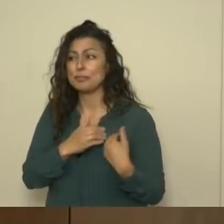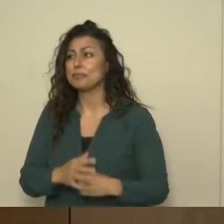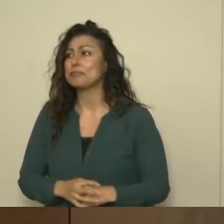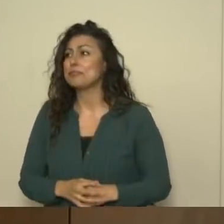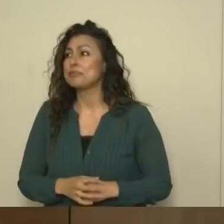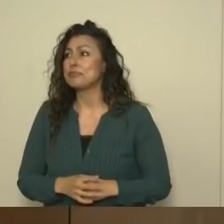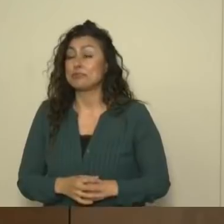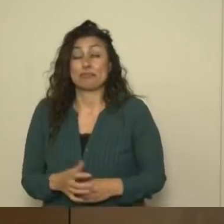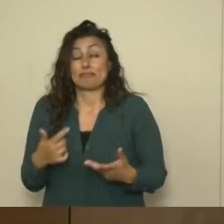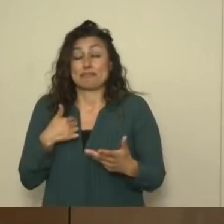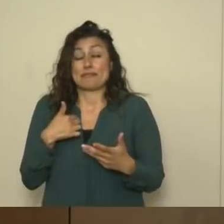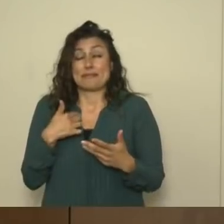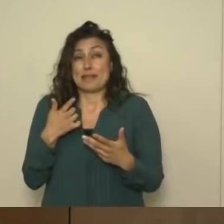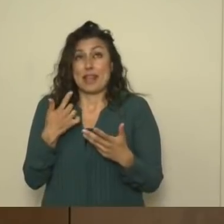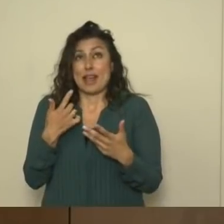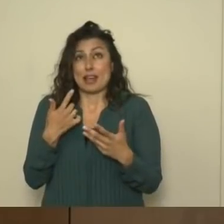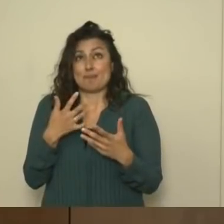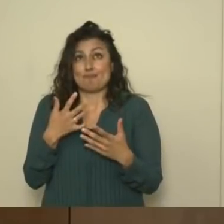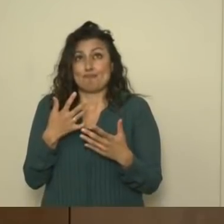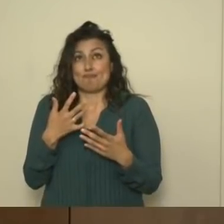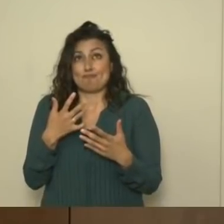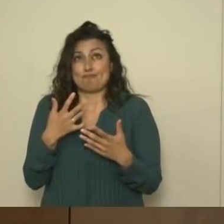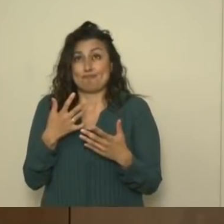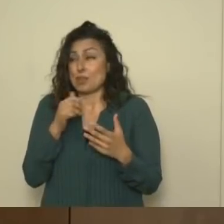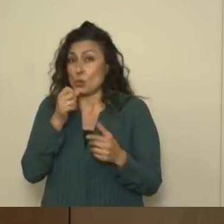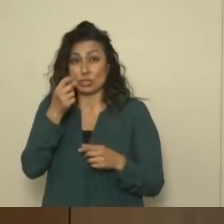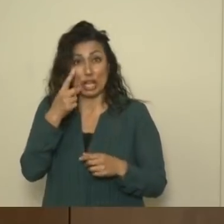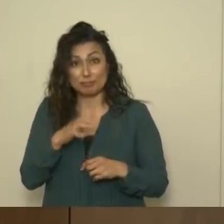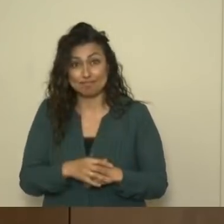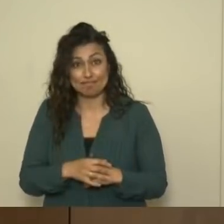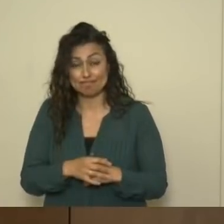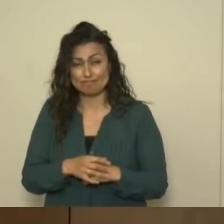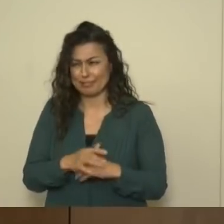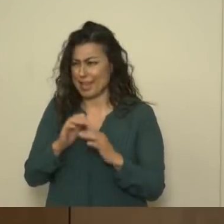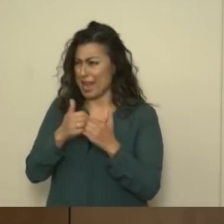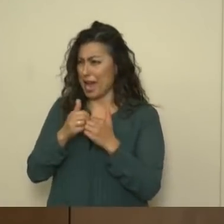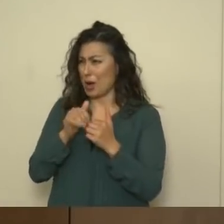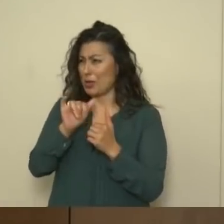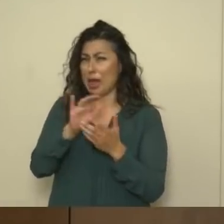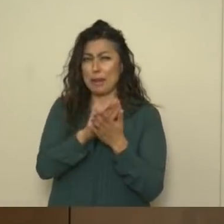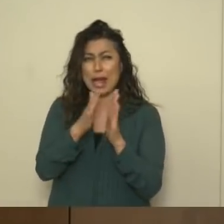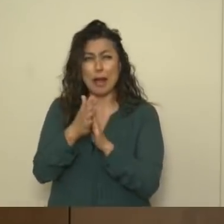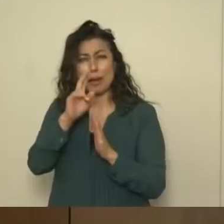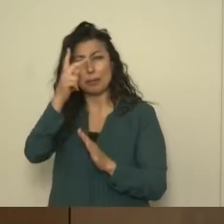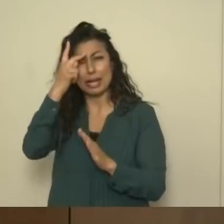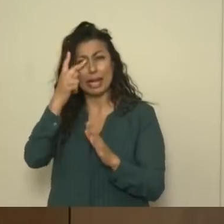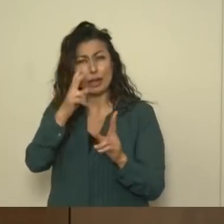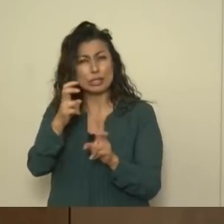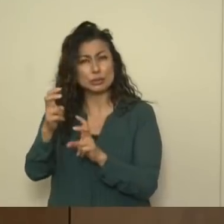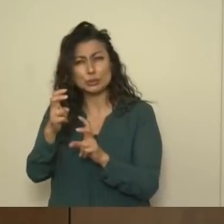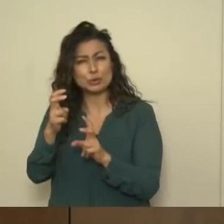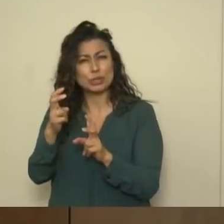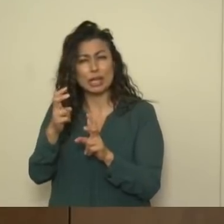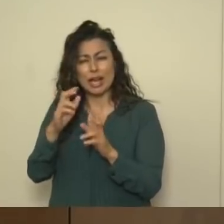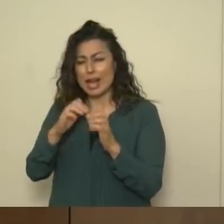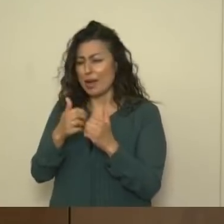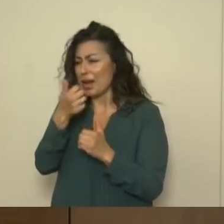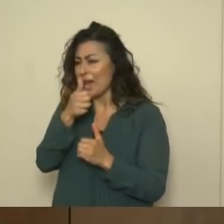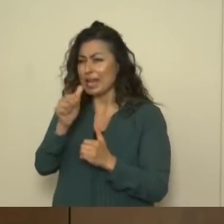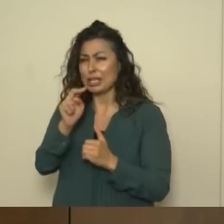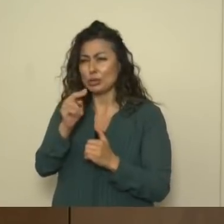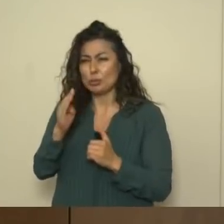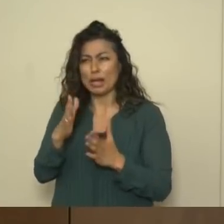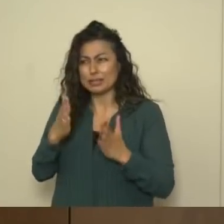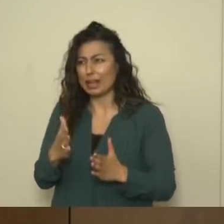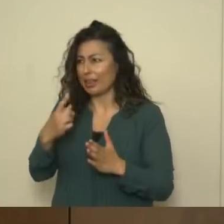I'm beyond words. I don't understand how this got politicized, and I don't understand how any New Mexican